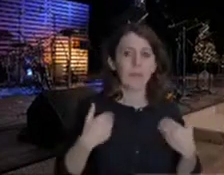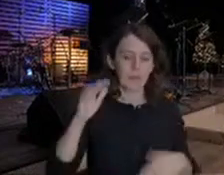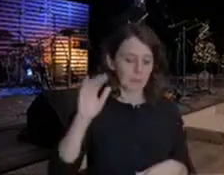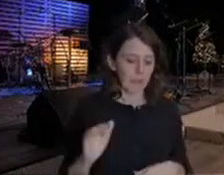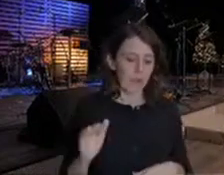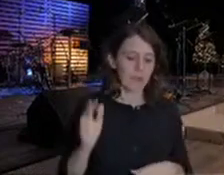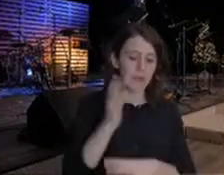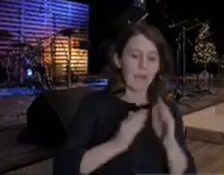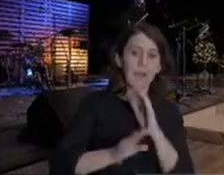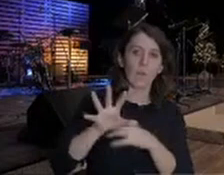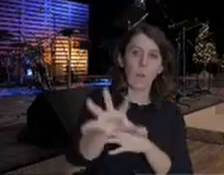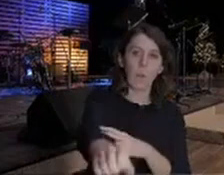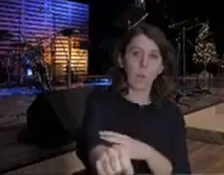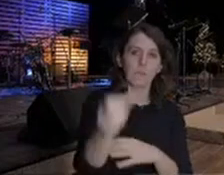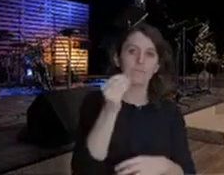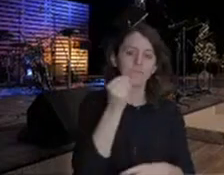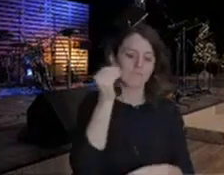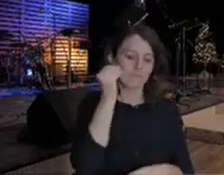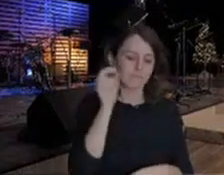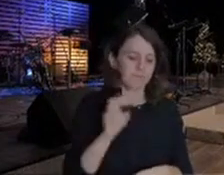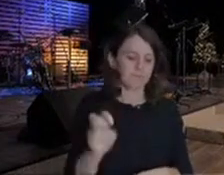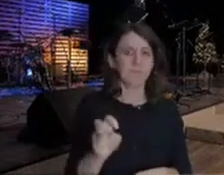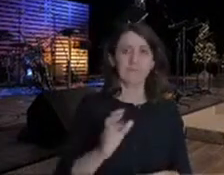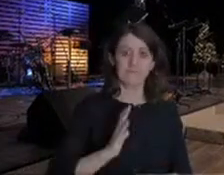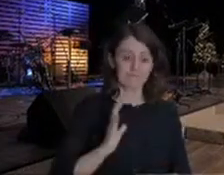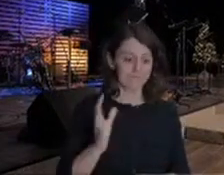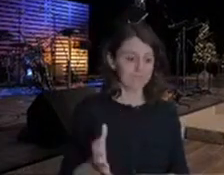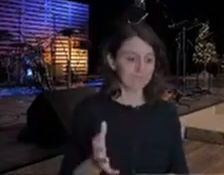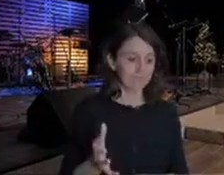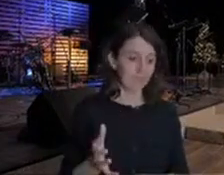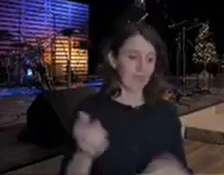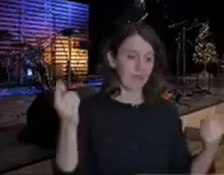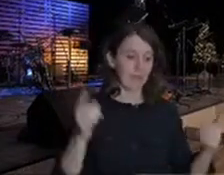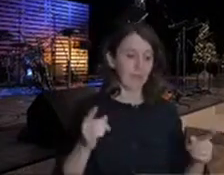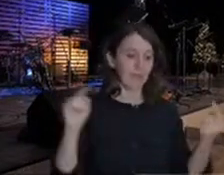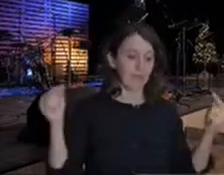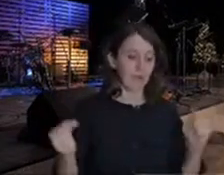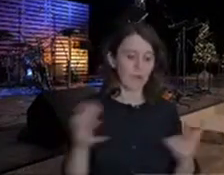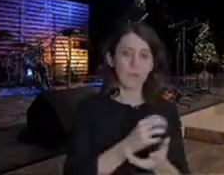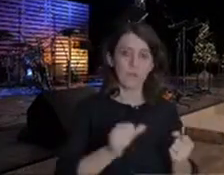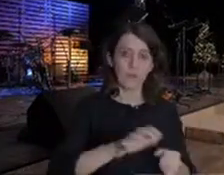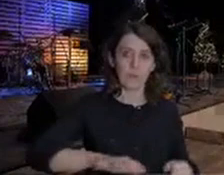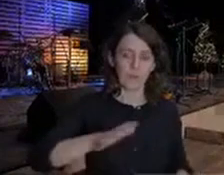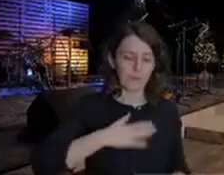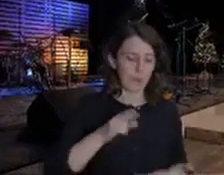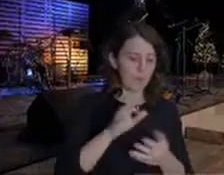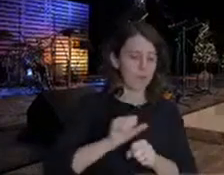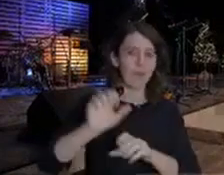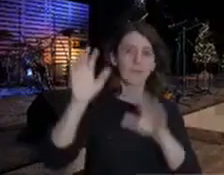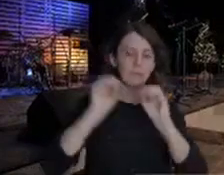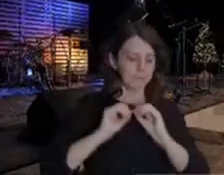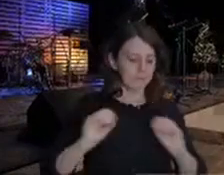neither harm nor destroy on all my mountain, for the earth will be filled with the knowledge of the Lord as the waters